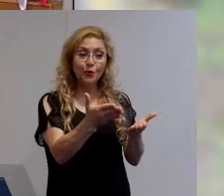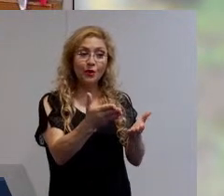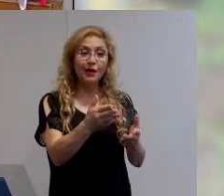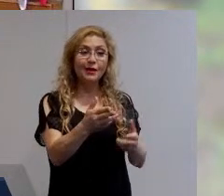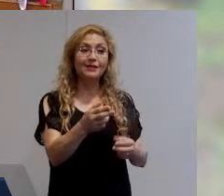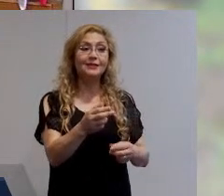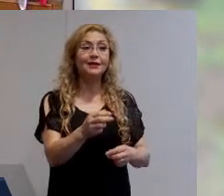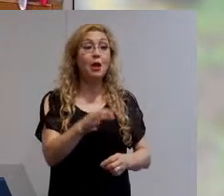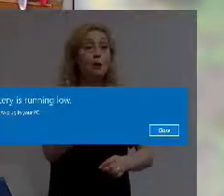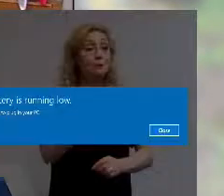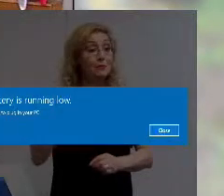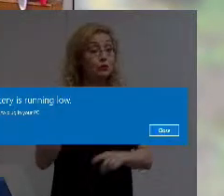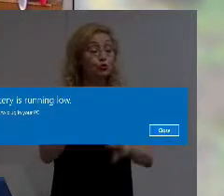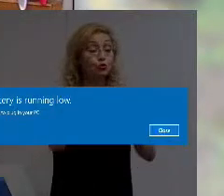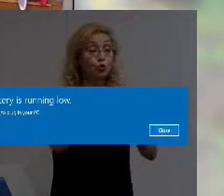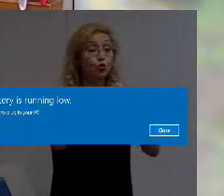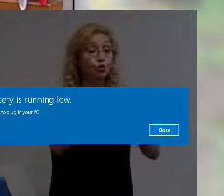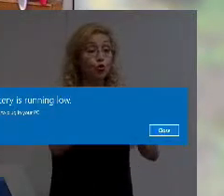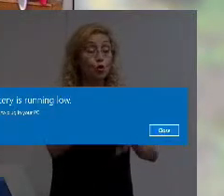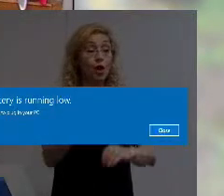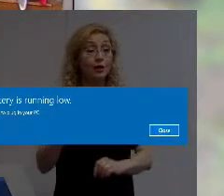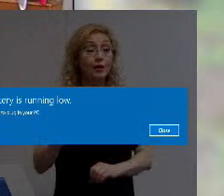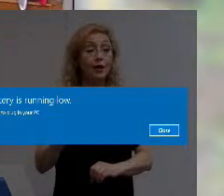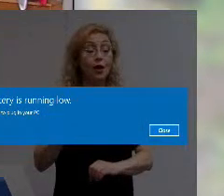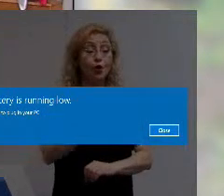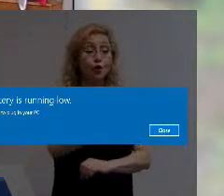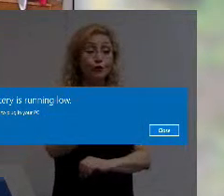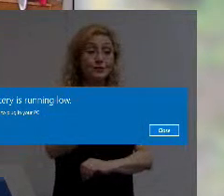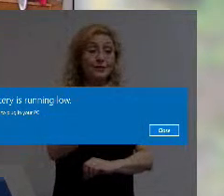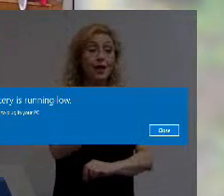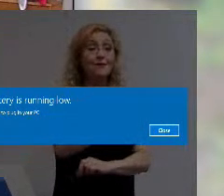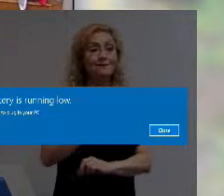of Agriculture and Livestock of Costa Rica,